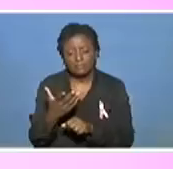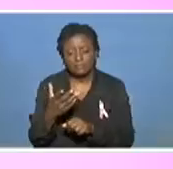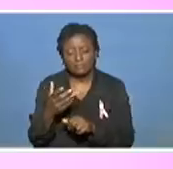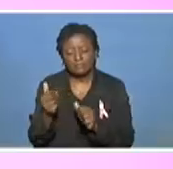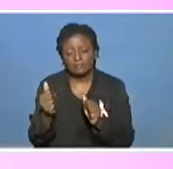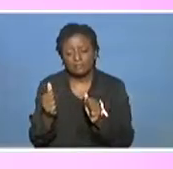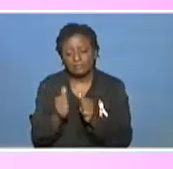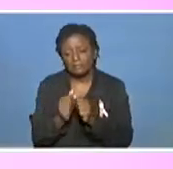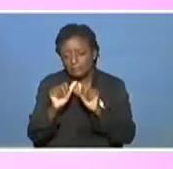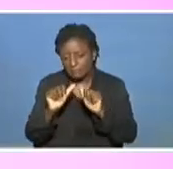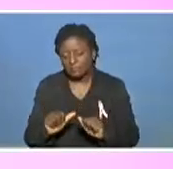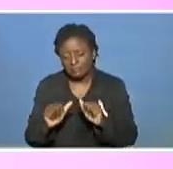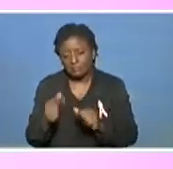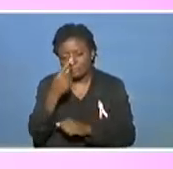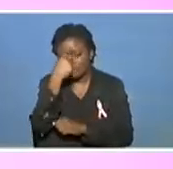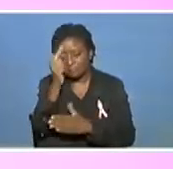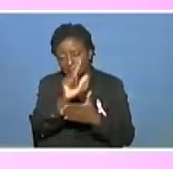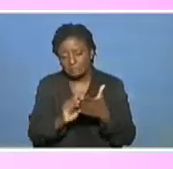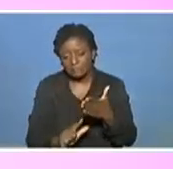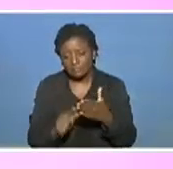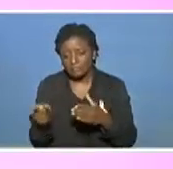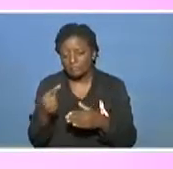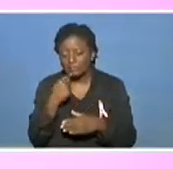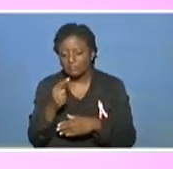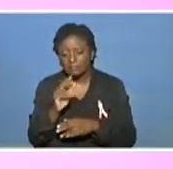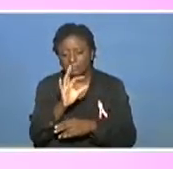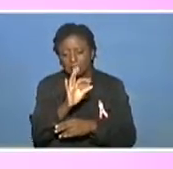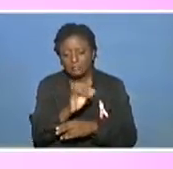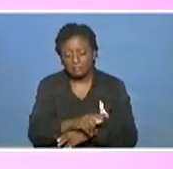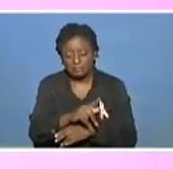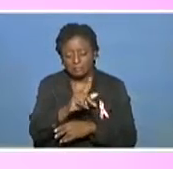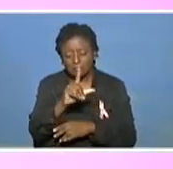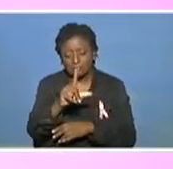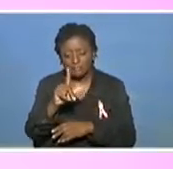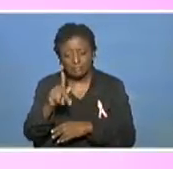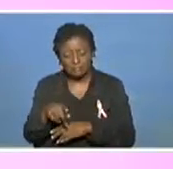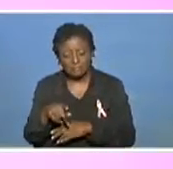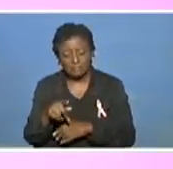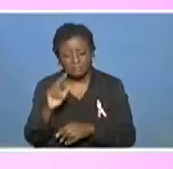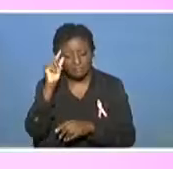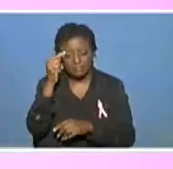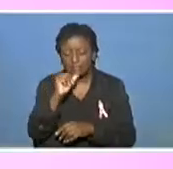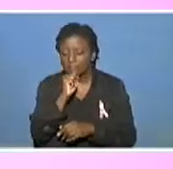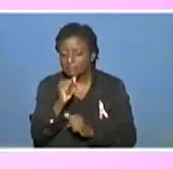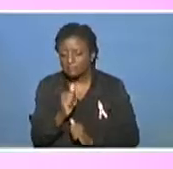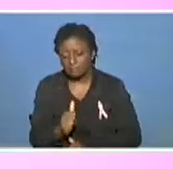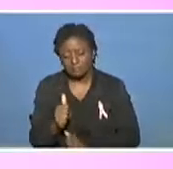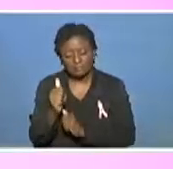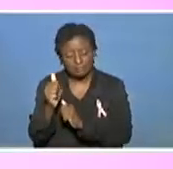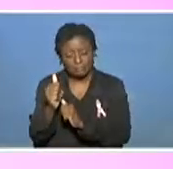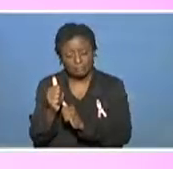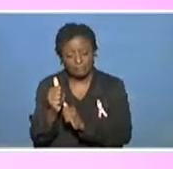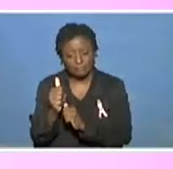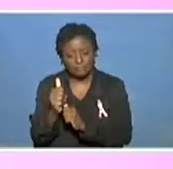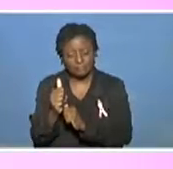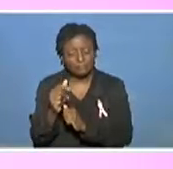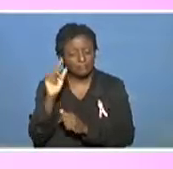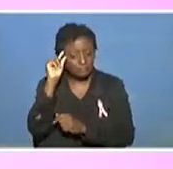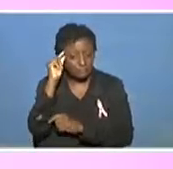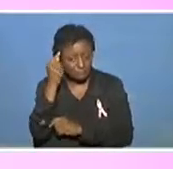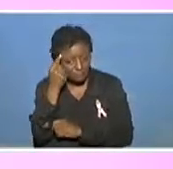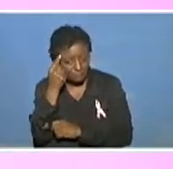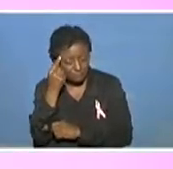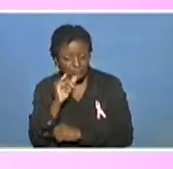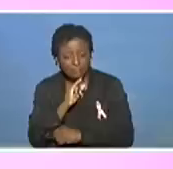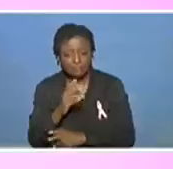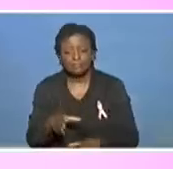PLP government failed to follow. For its part, the government has stressed its commitment to closing the remaining gaps expeditiously